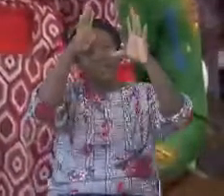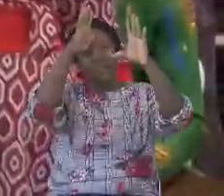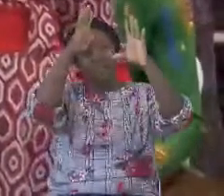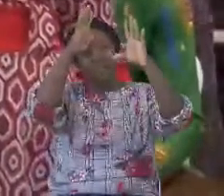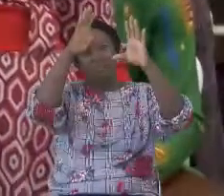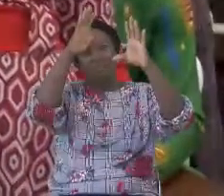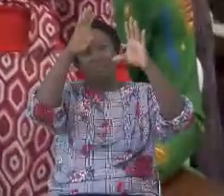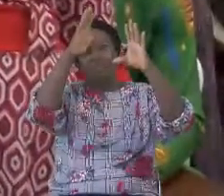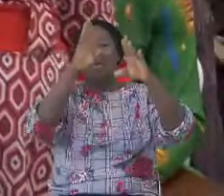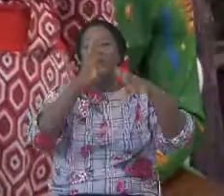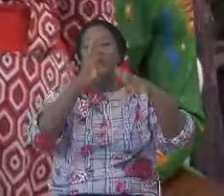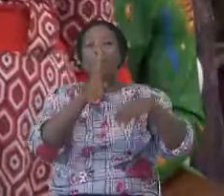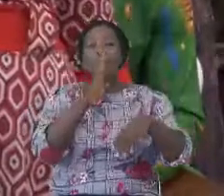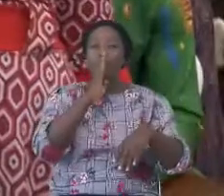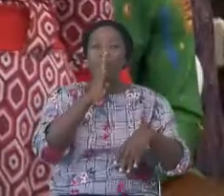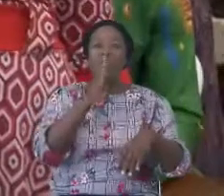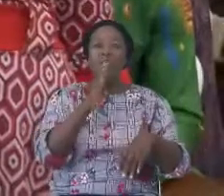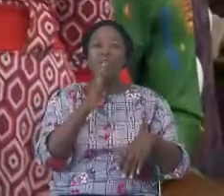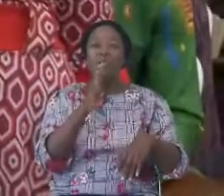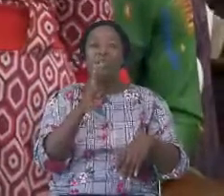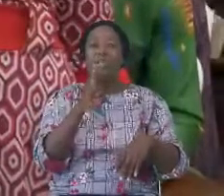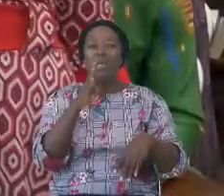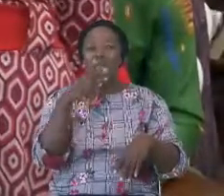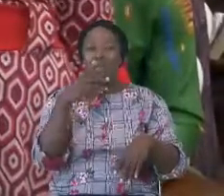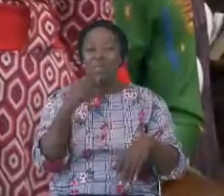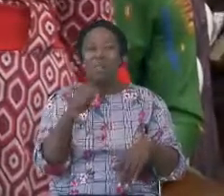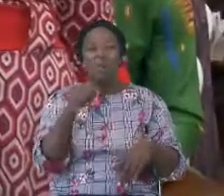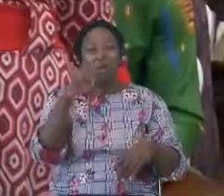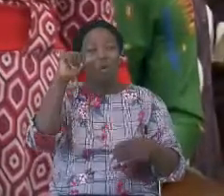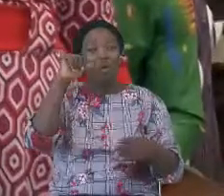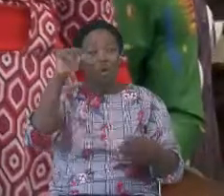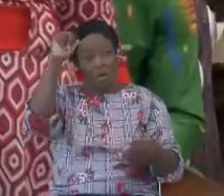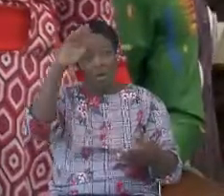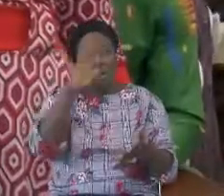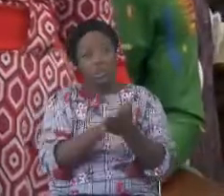companion, be the father to the fatherless,